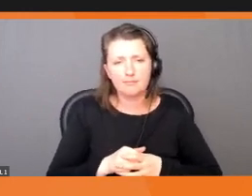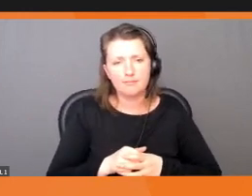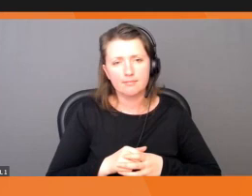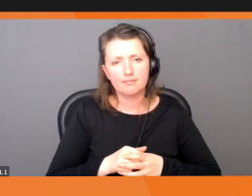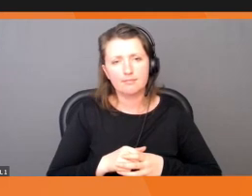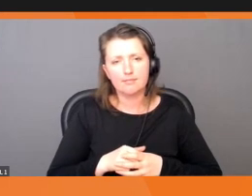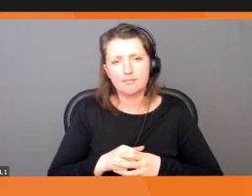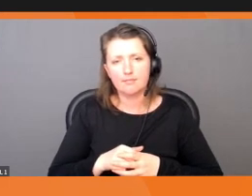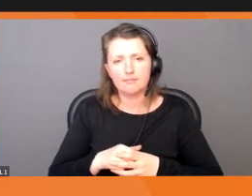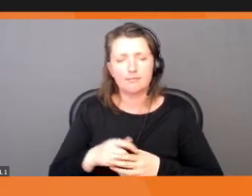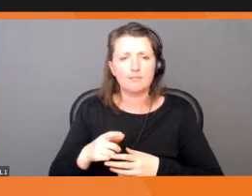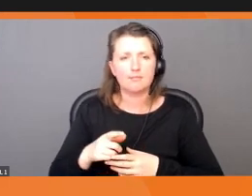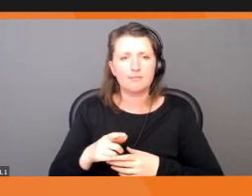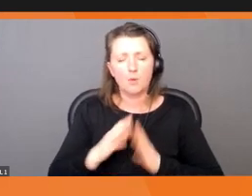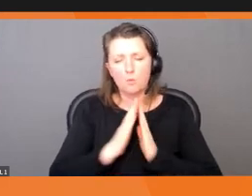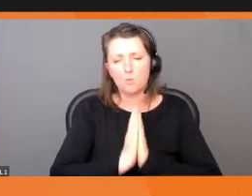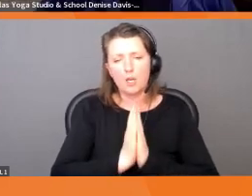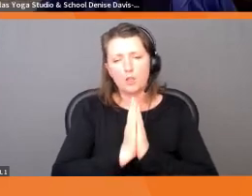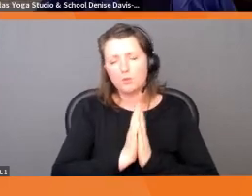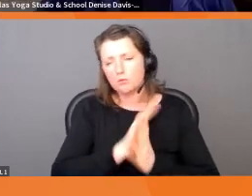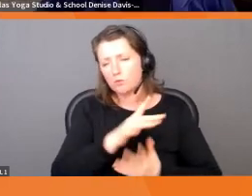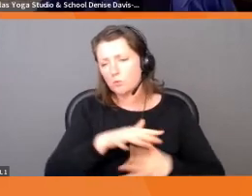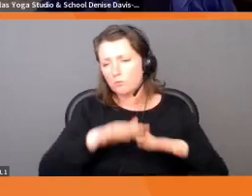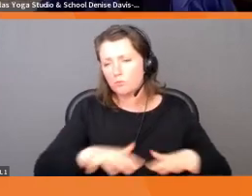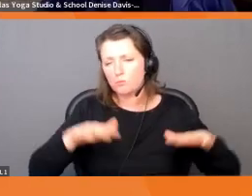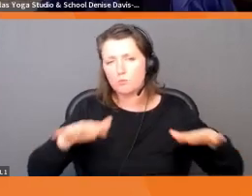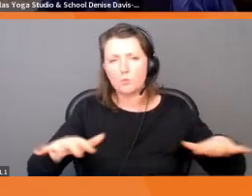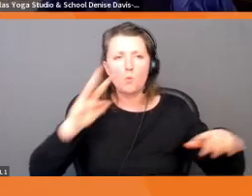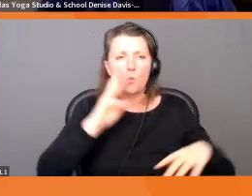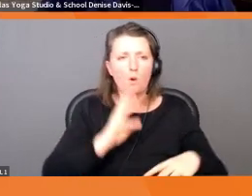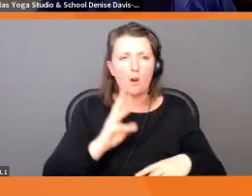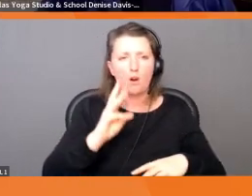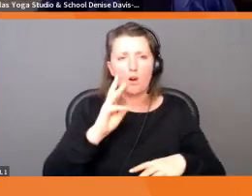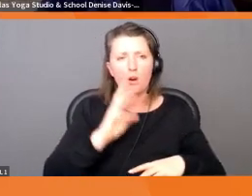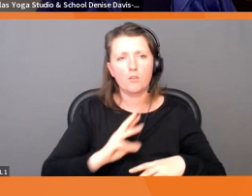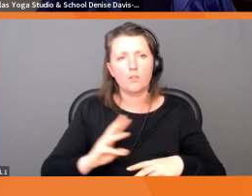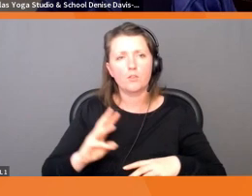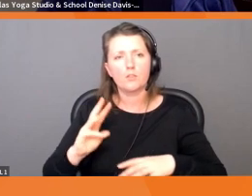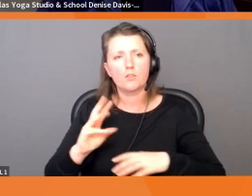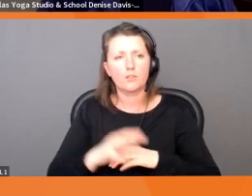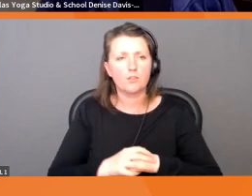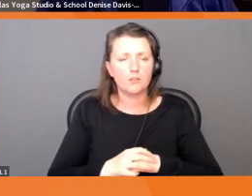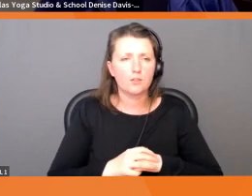peaceful, prayers to the water. And so again, music is a tool that I find works really well for